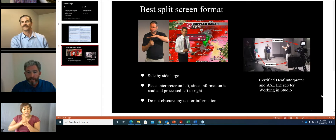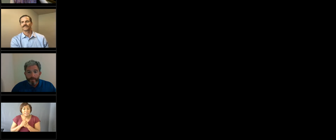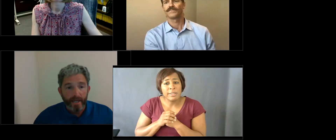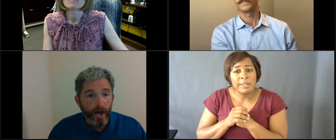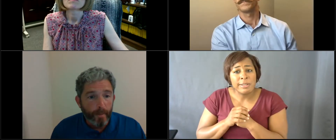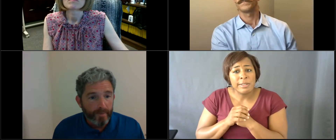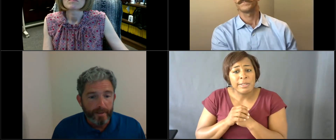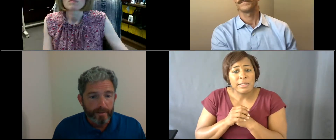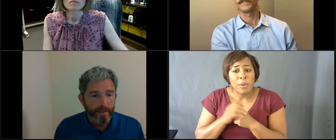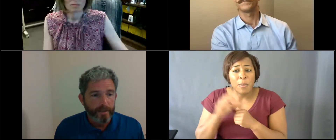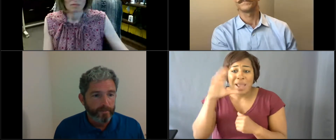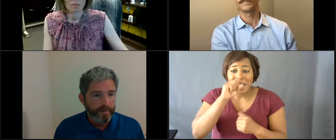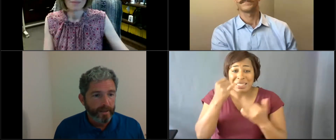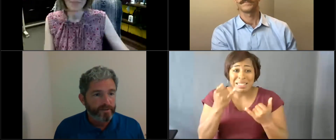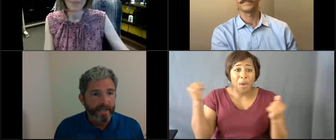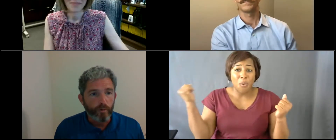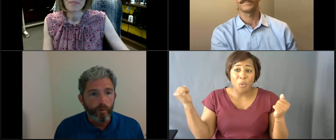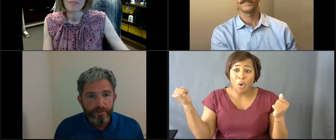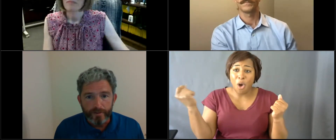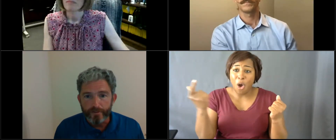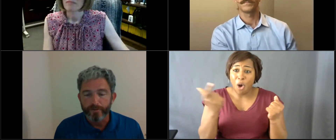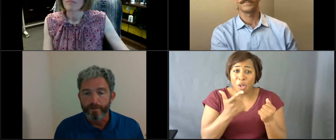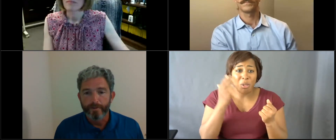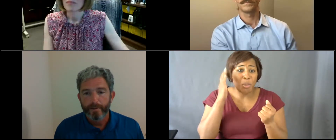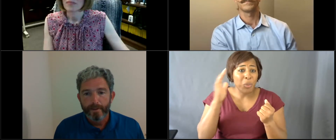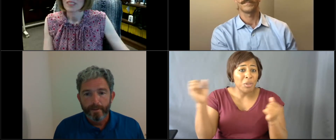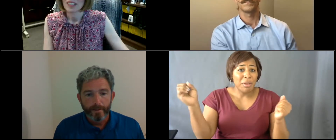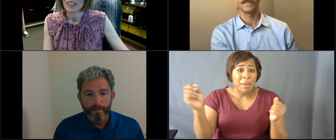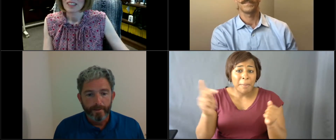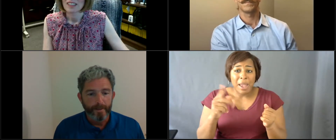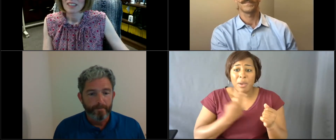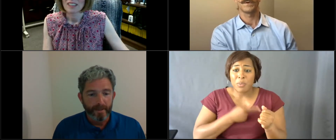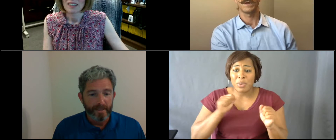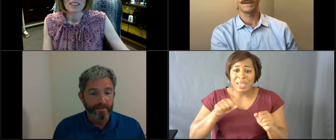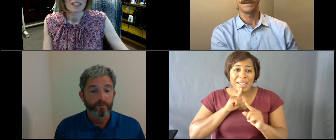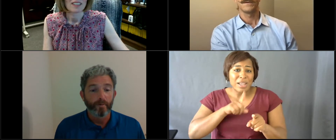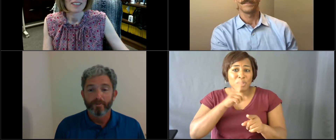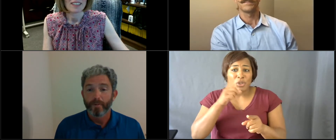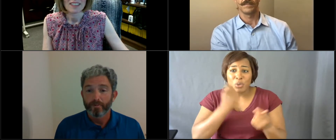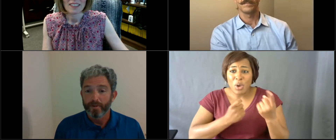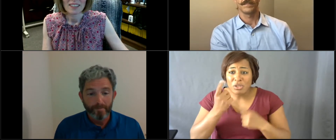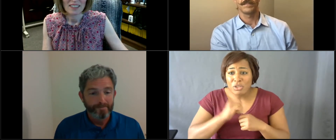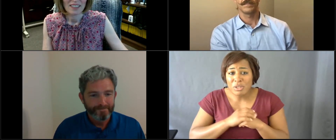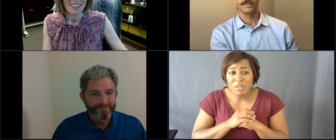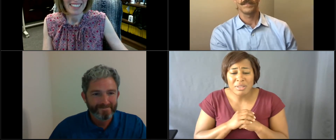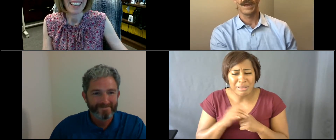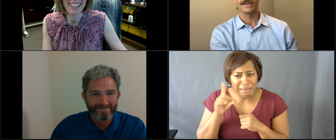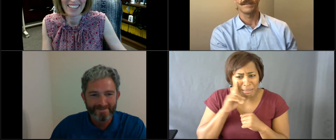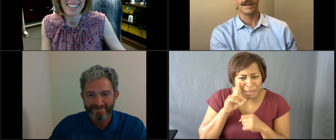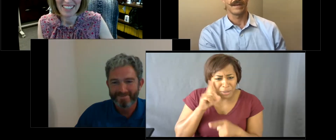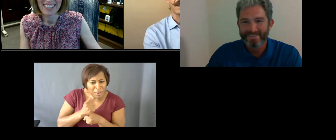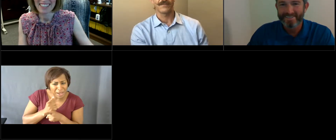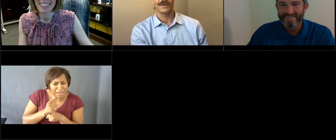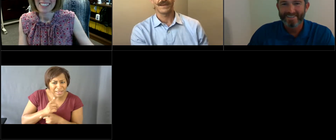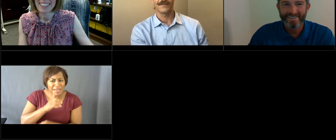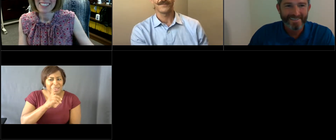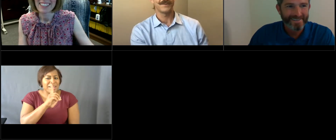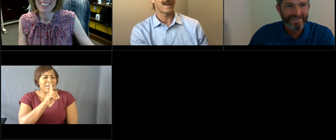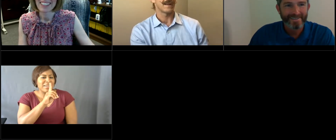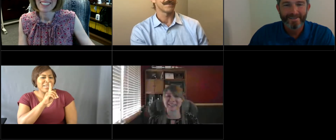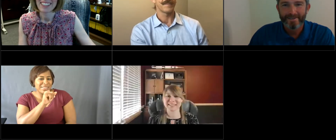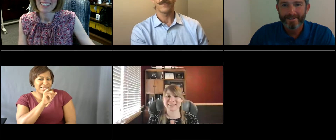bring everybody back up and entertain questions, and okay. I think that's what we're supposed to do. Yeah, and as